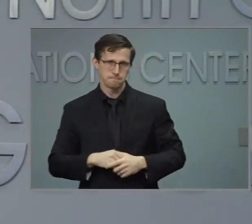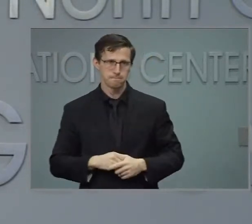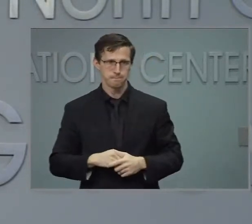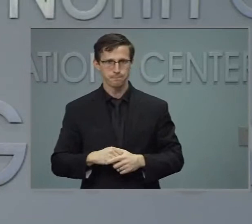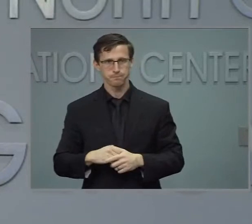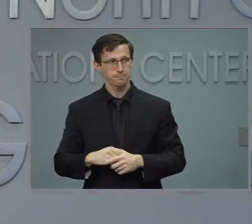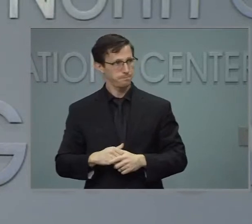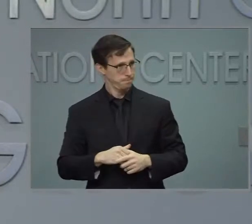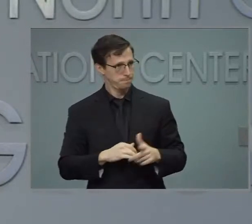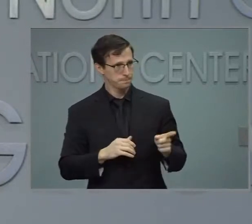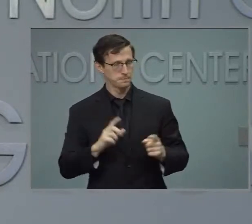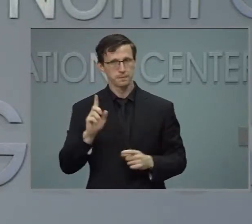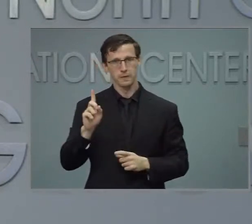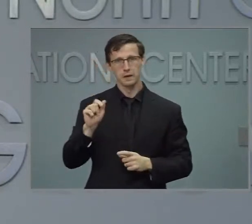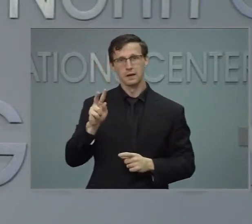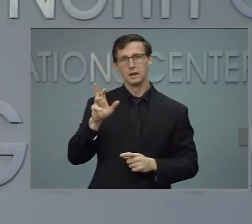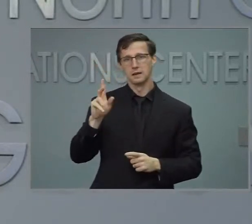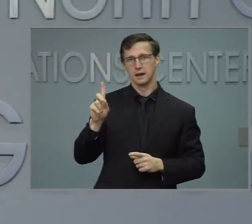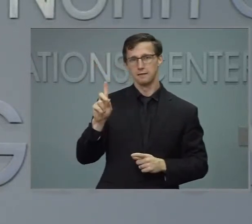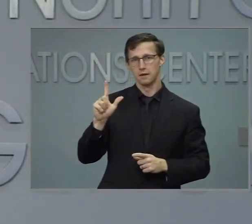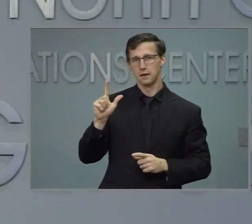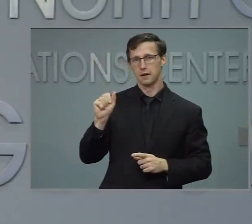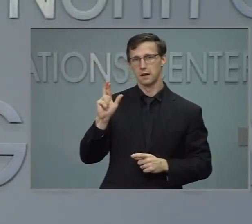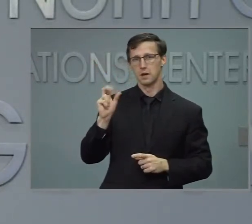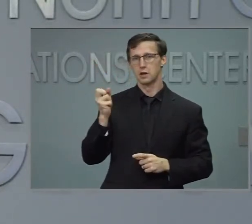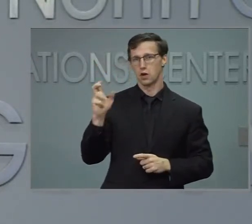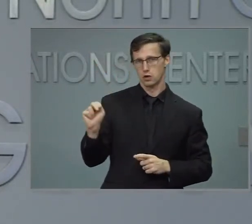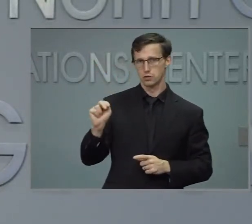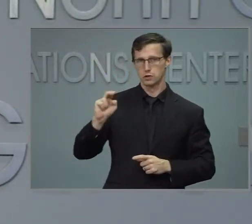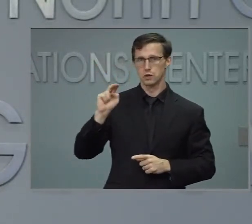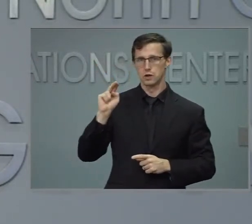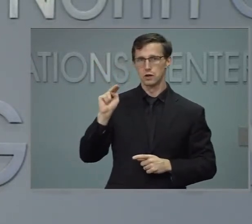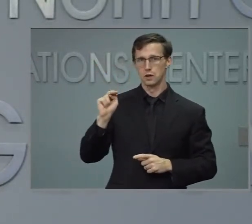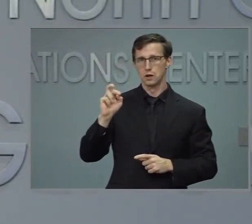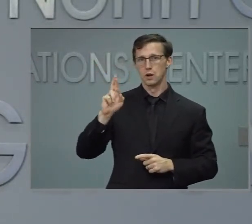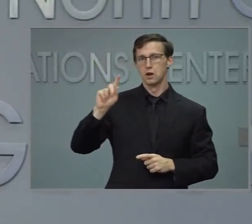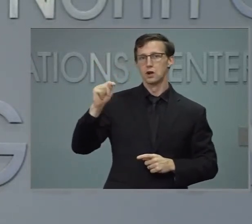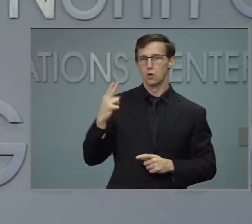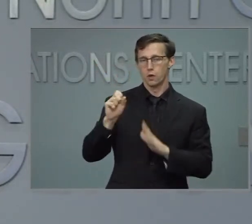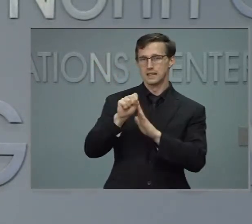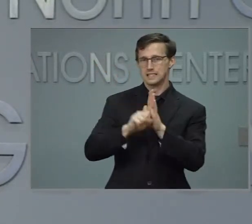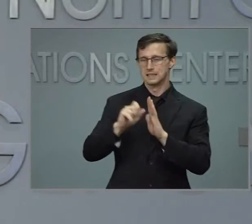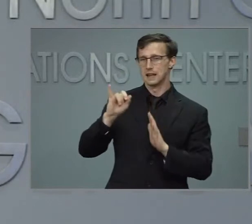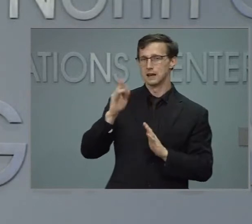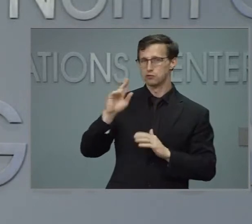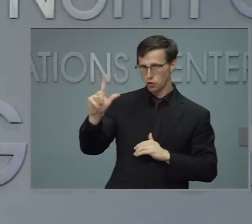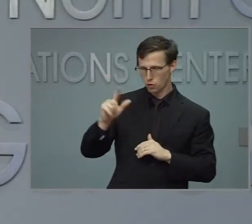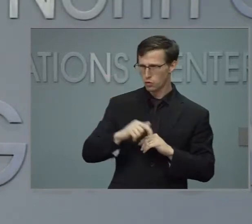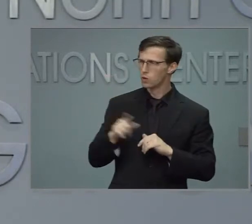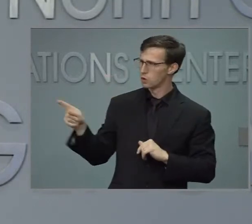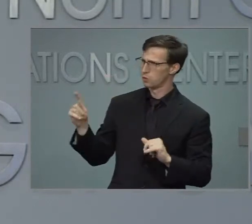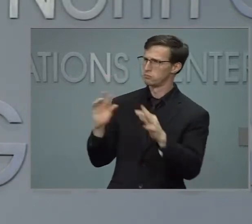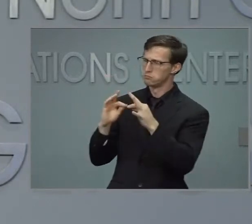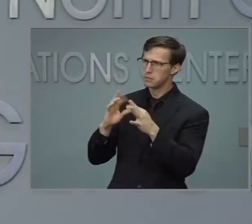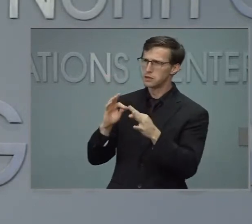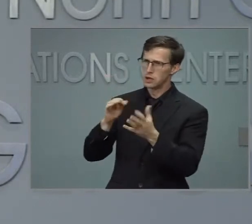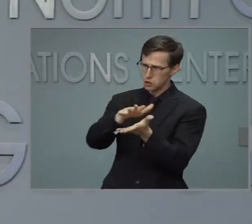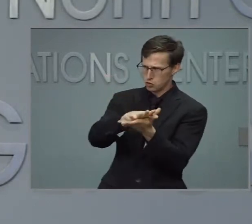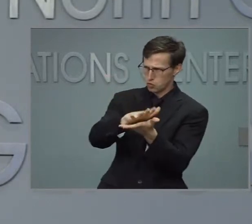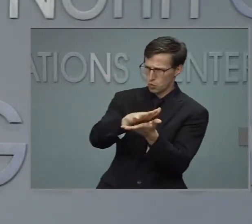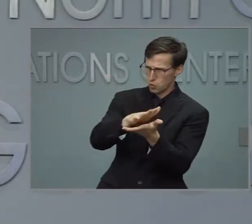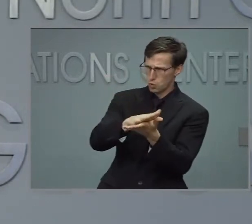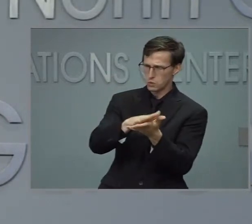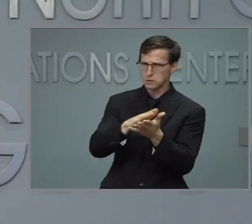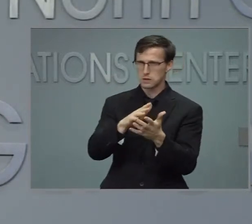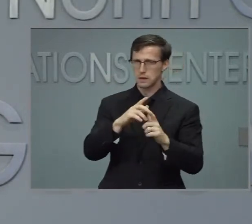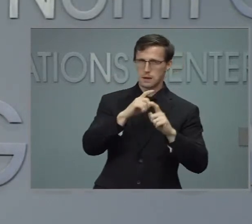David Larson, North State Journal. You're talking about whether to mask or not mask in schools and encouraging districts to have